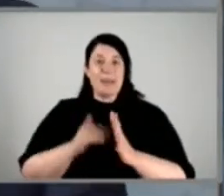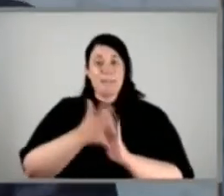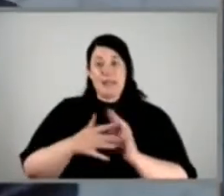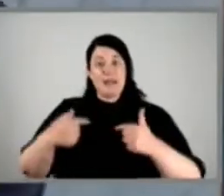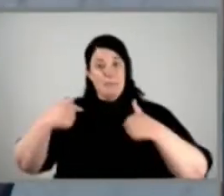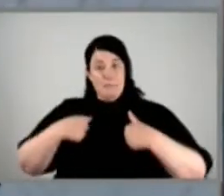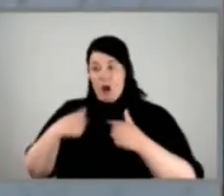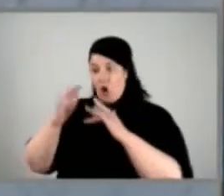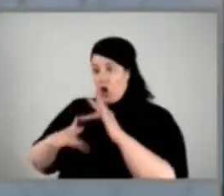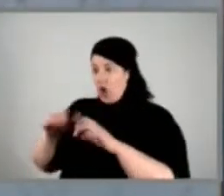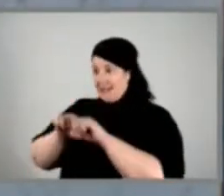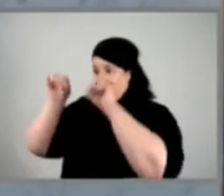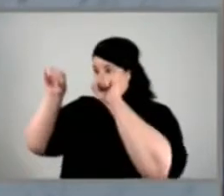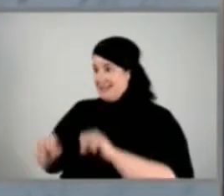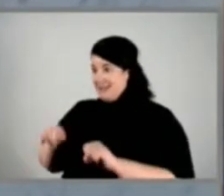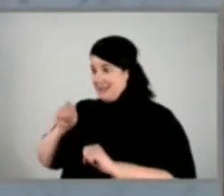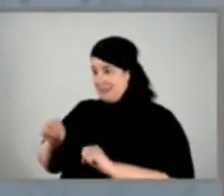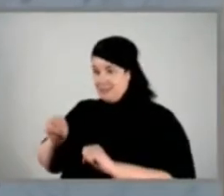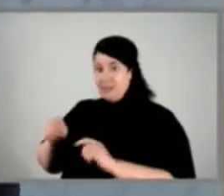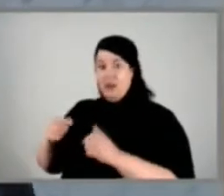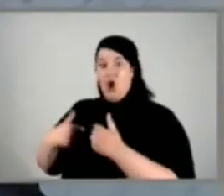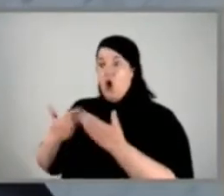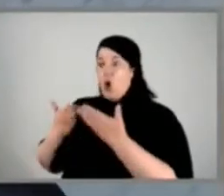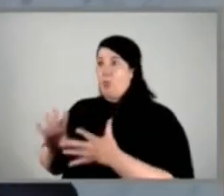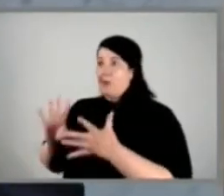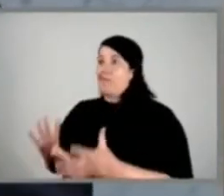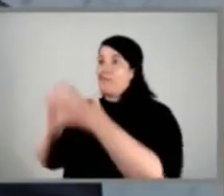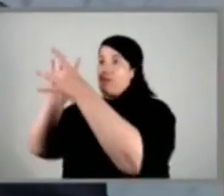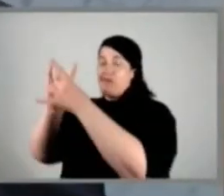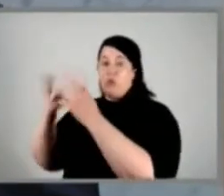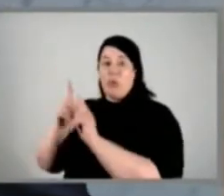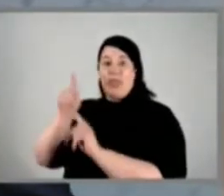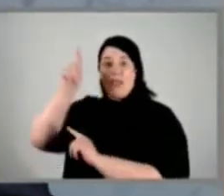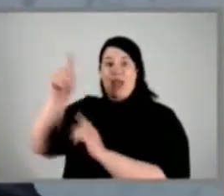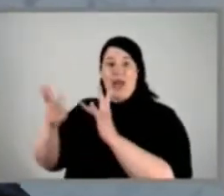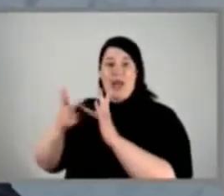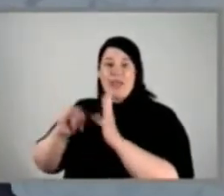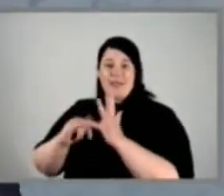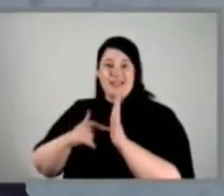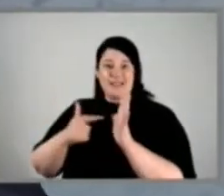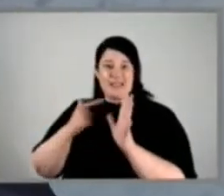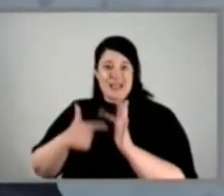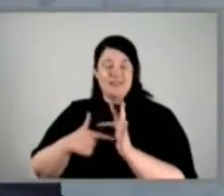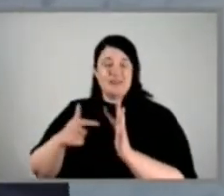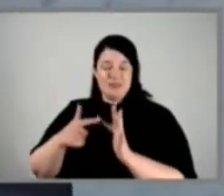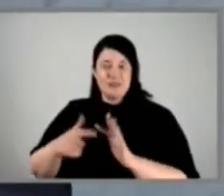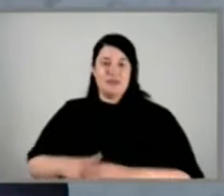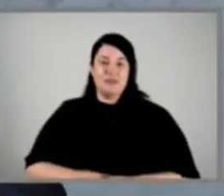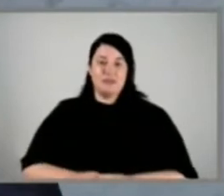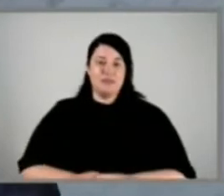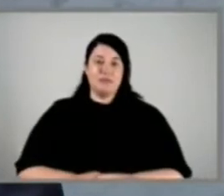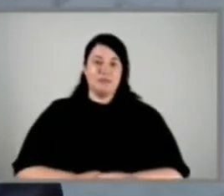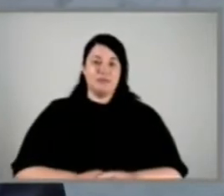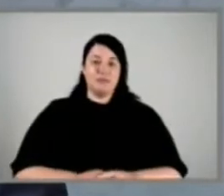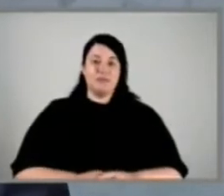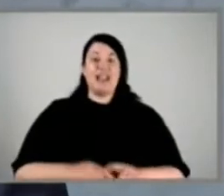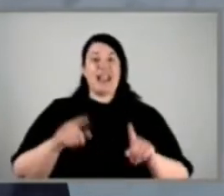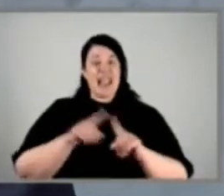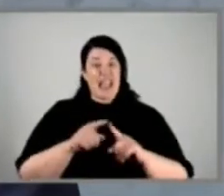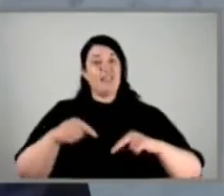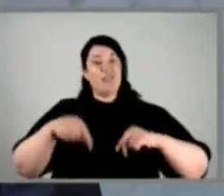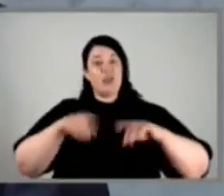territory and the digital system in another, and also, where appropriate, Commonwealth government data